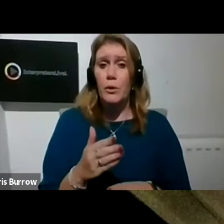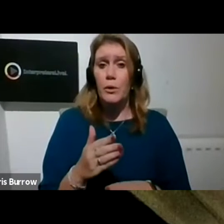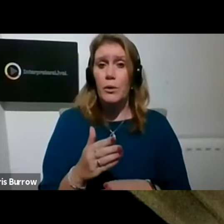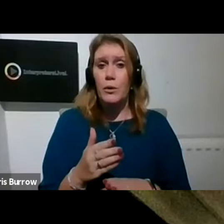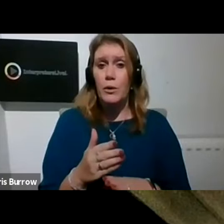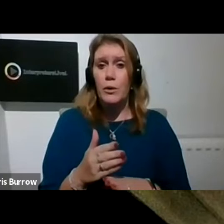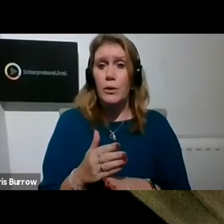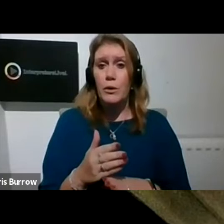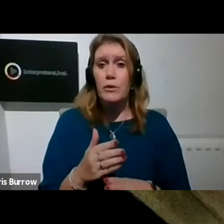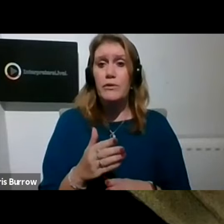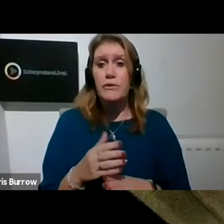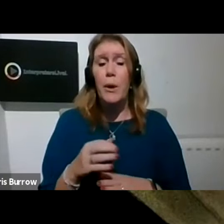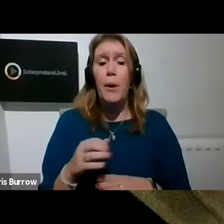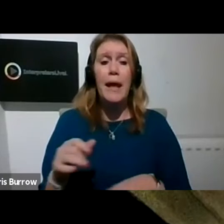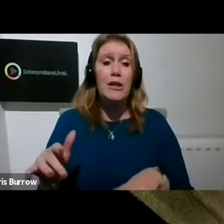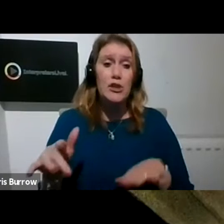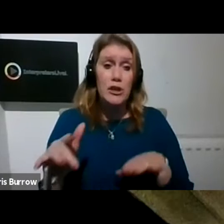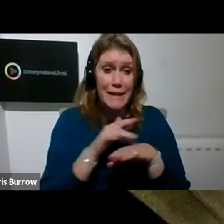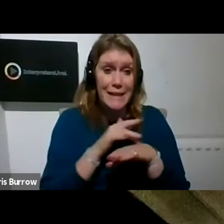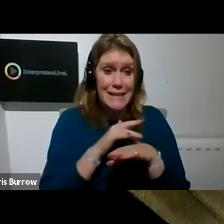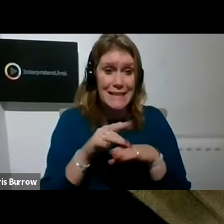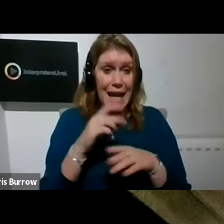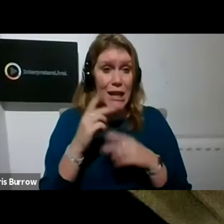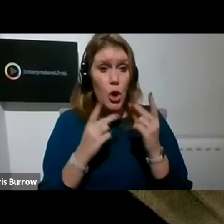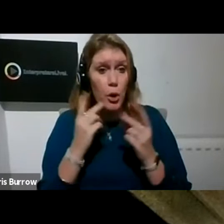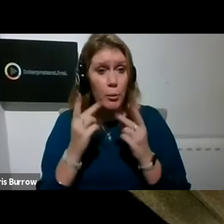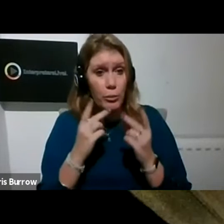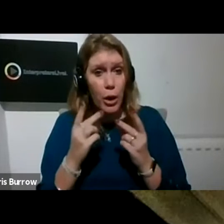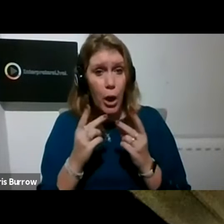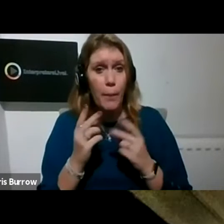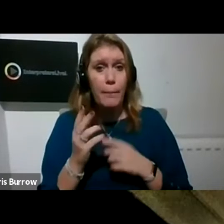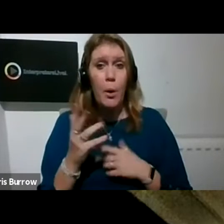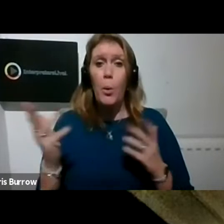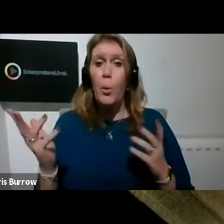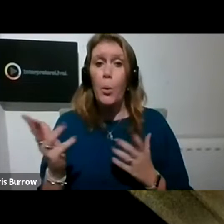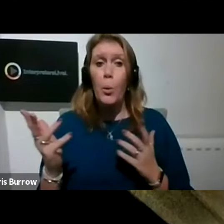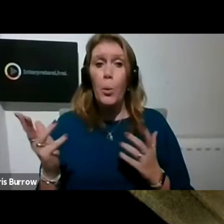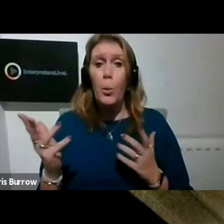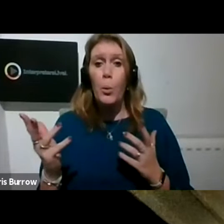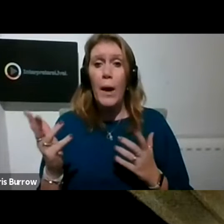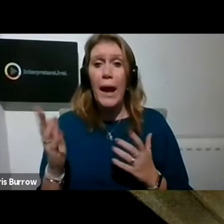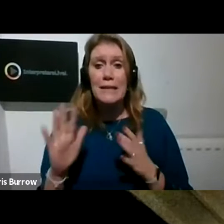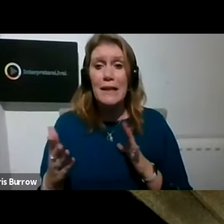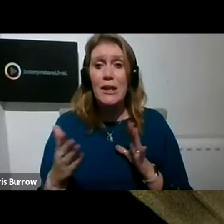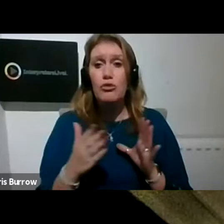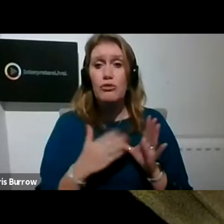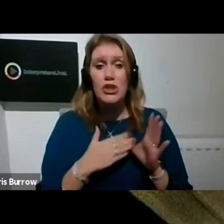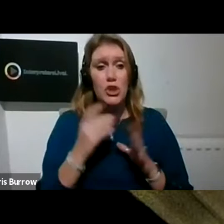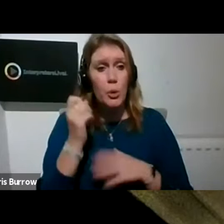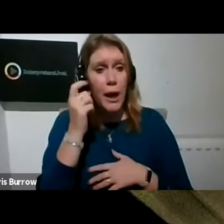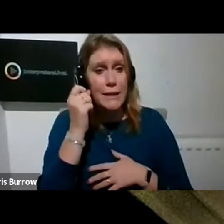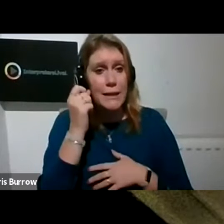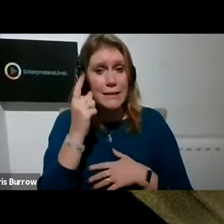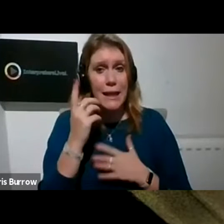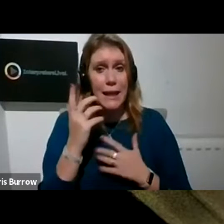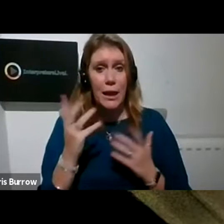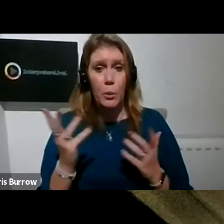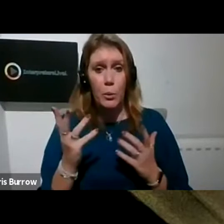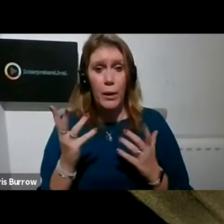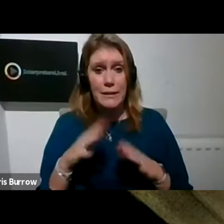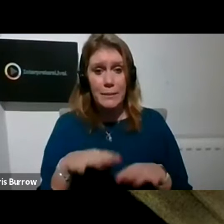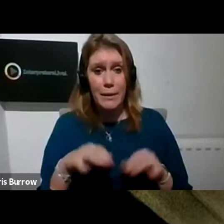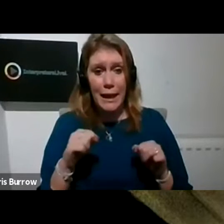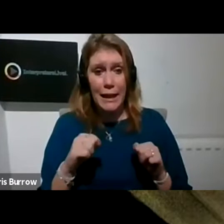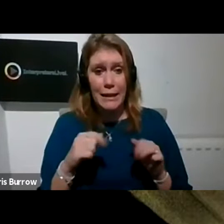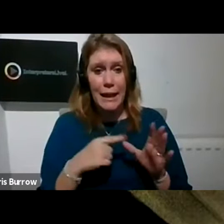be a stage opera. Where did the original idea come from, and where does this story begin? Amber, do you want to talk about that a bit?